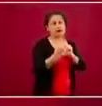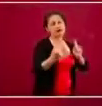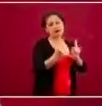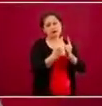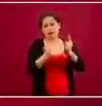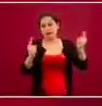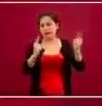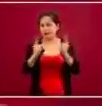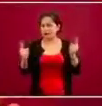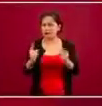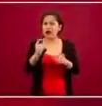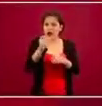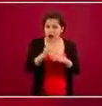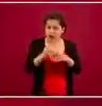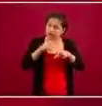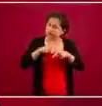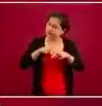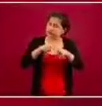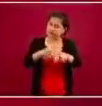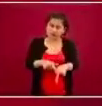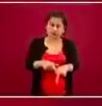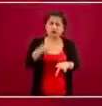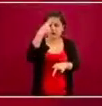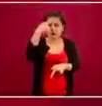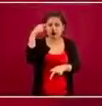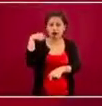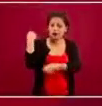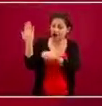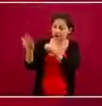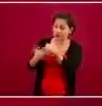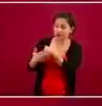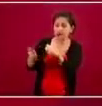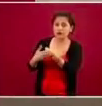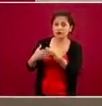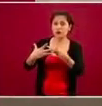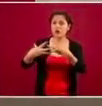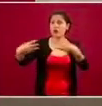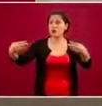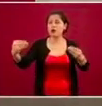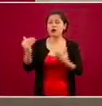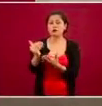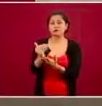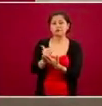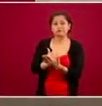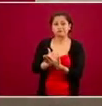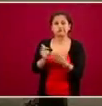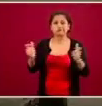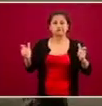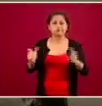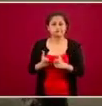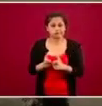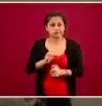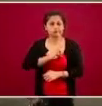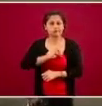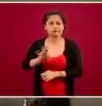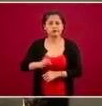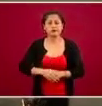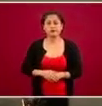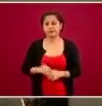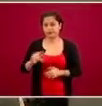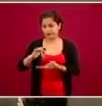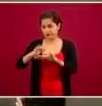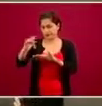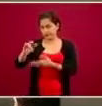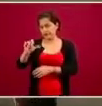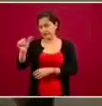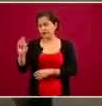it would be too late. Whatever efforts we've done and have been effective will have been done during phase 2,